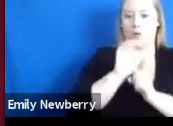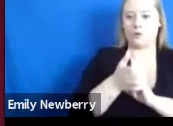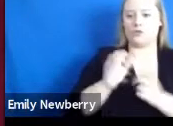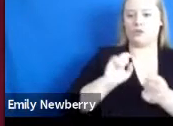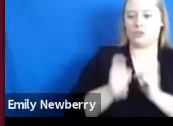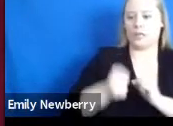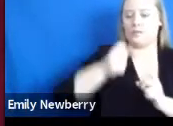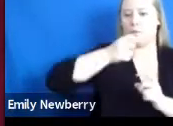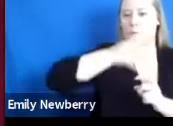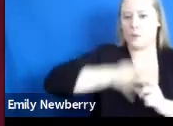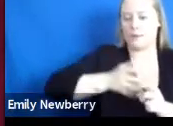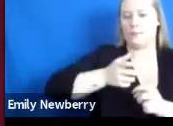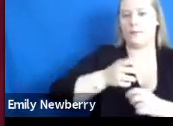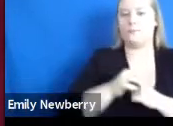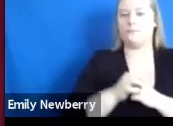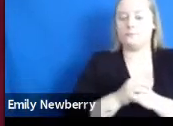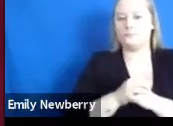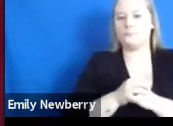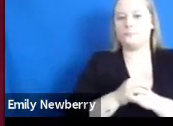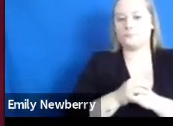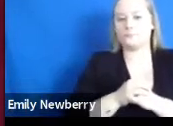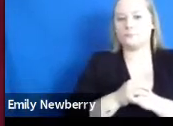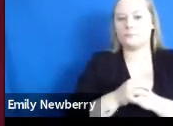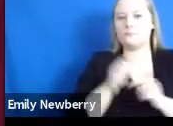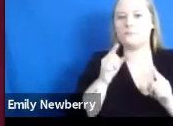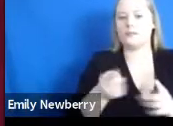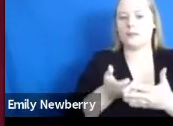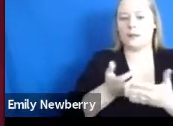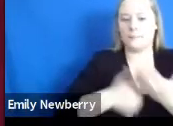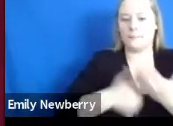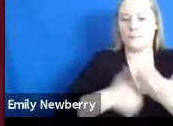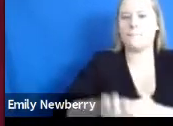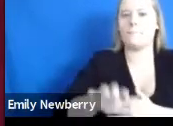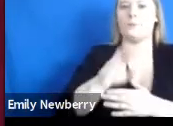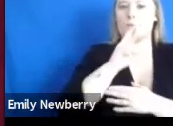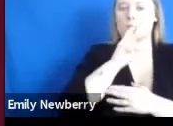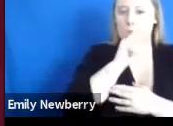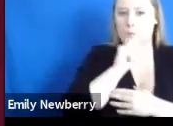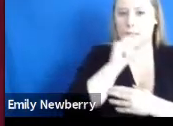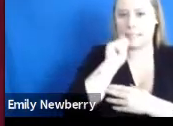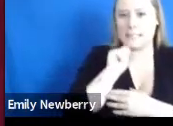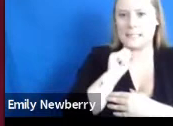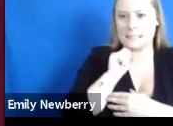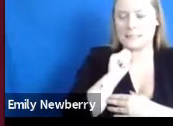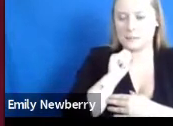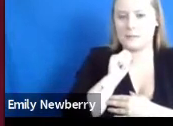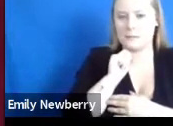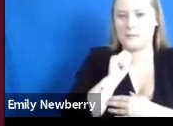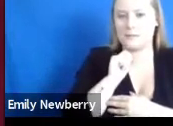Sanadle, and she gave birth to twins who